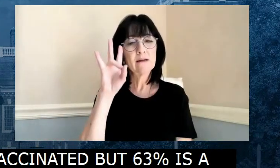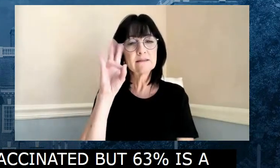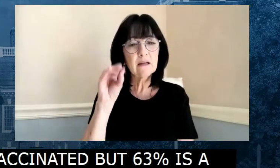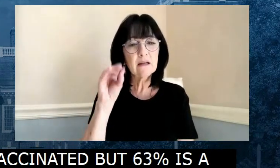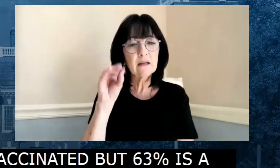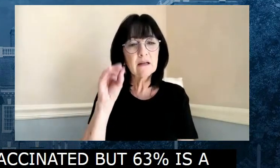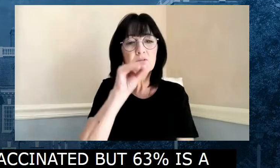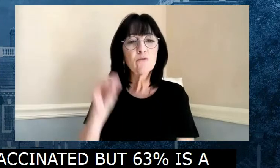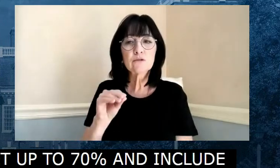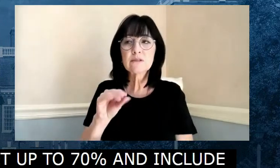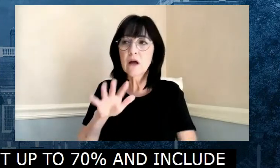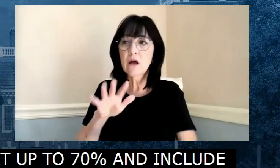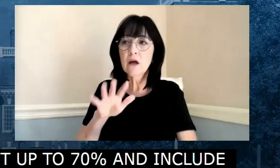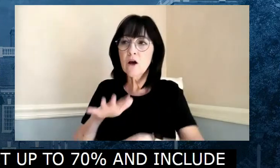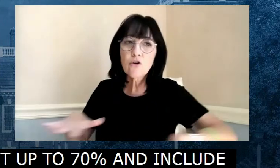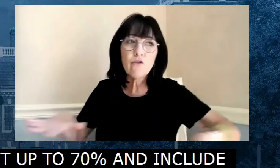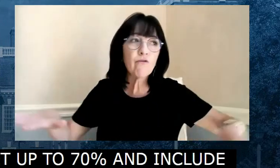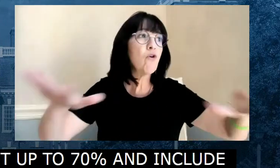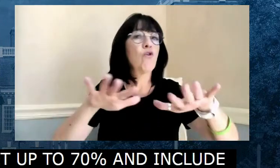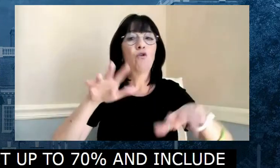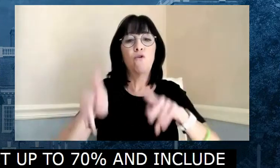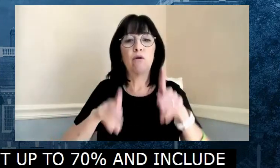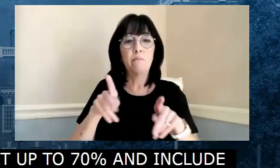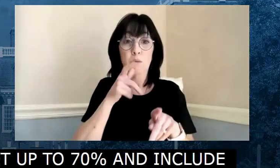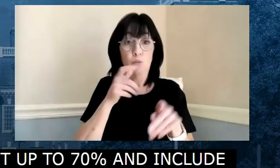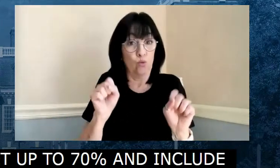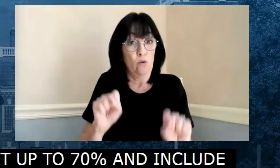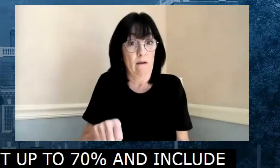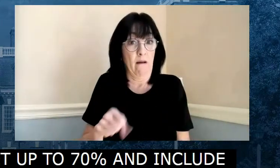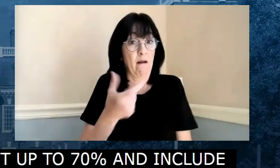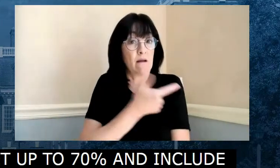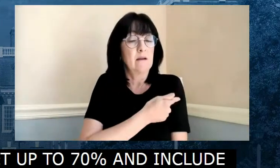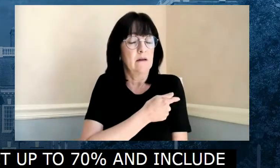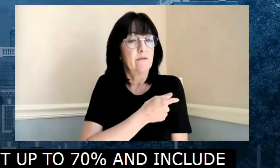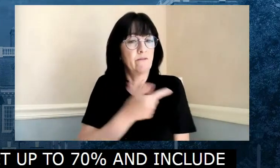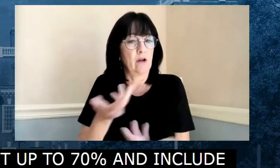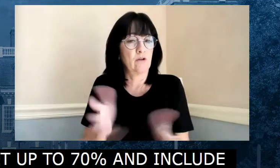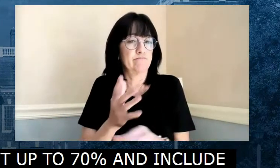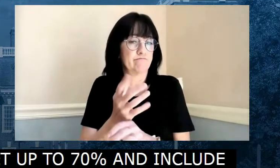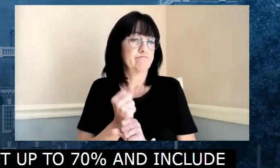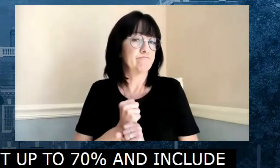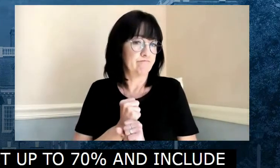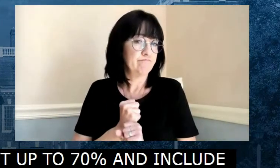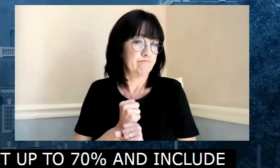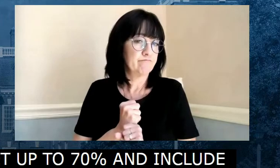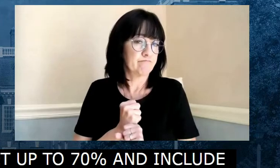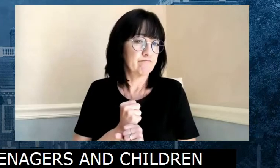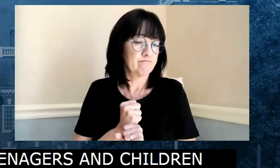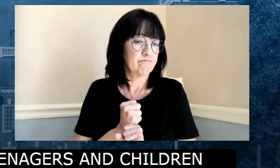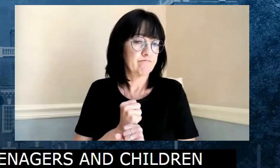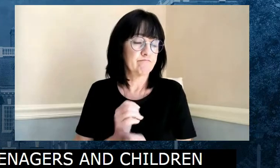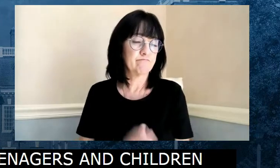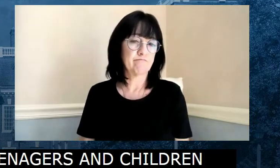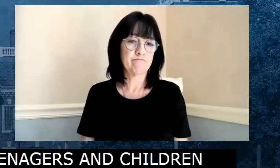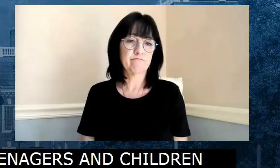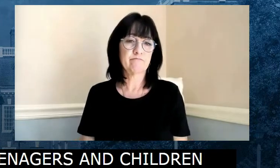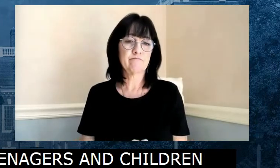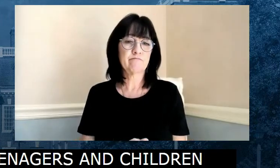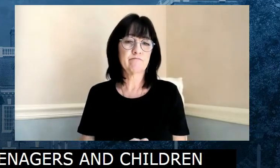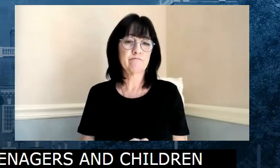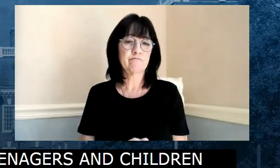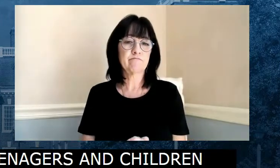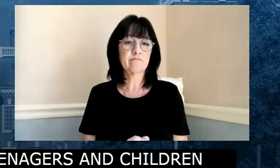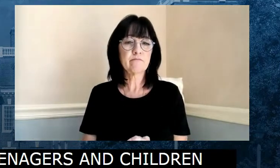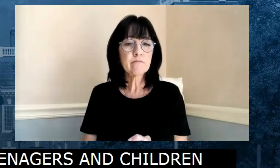the younger teenagers and children that are now eligible to be vaccinated. So here's the breakdown. How we doing in